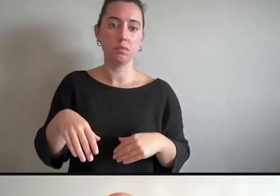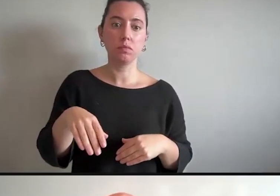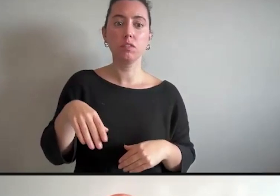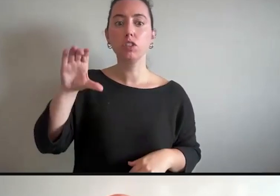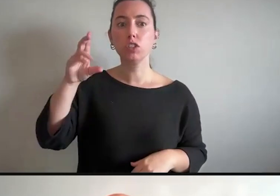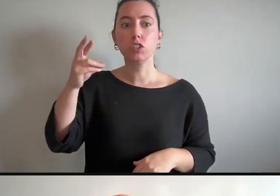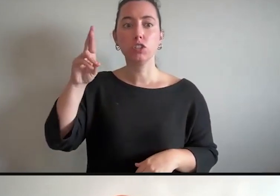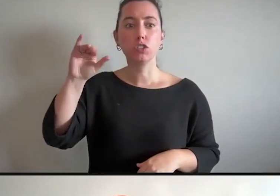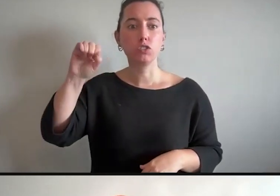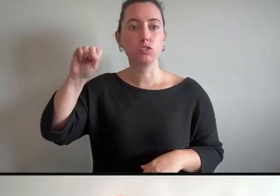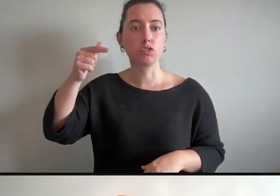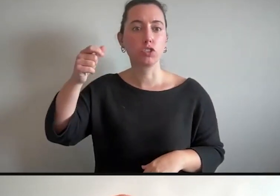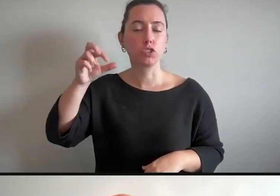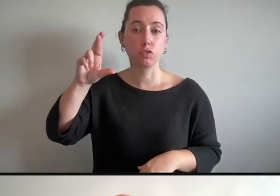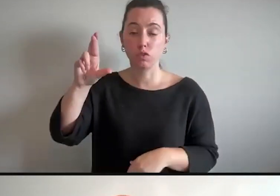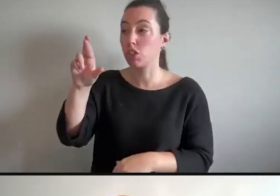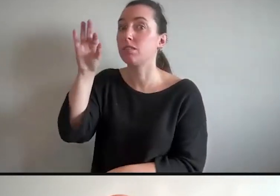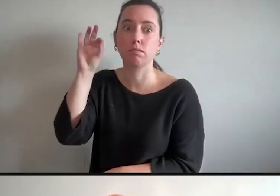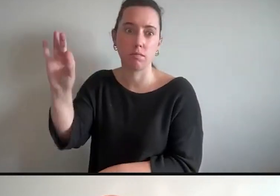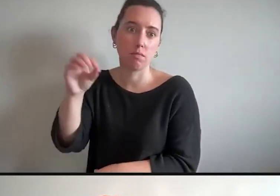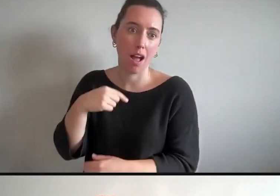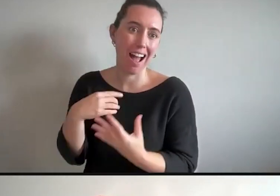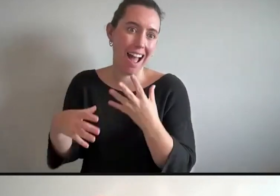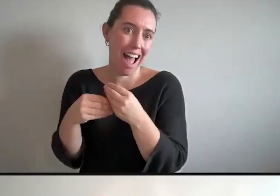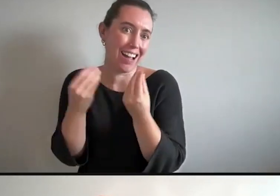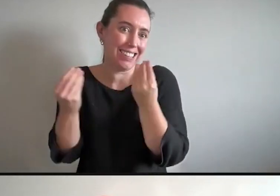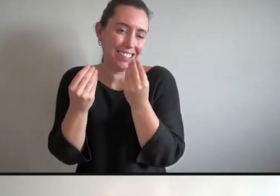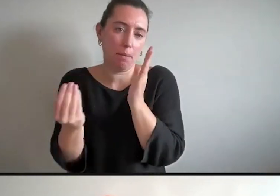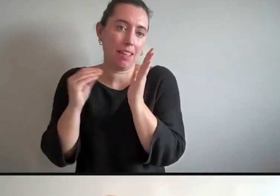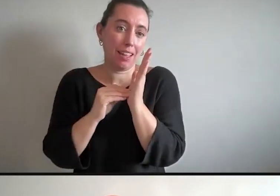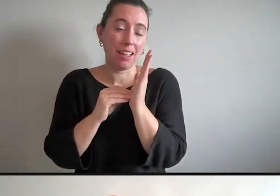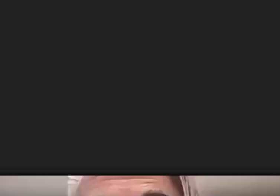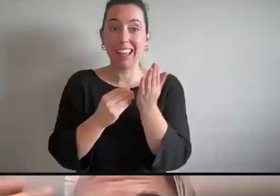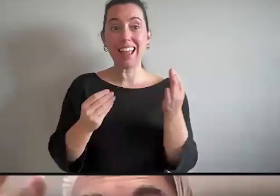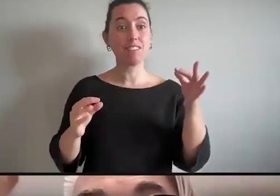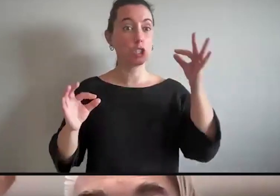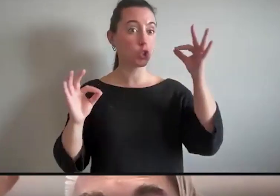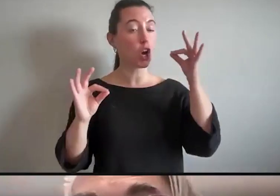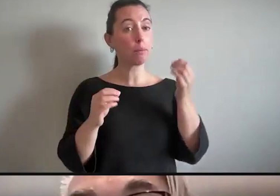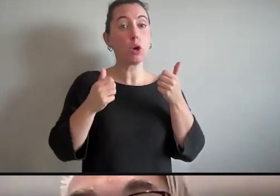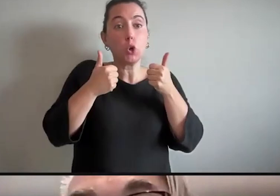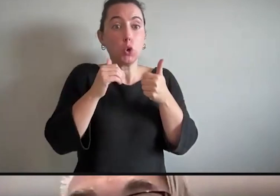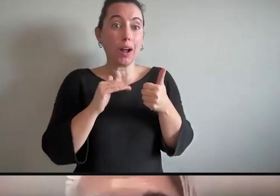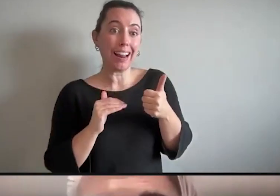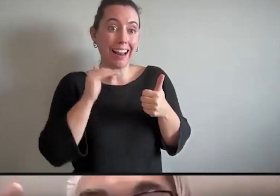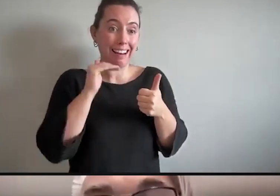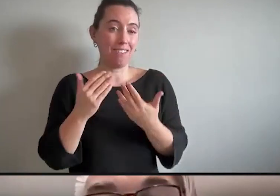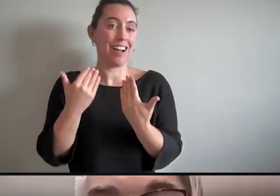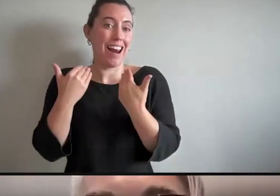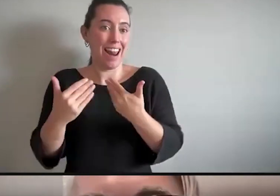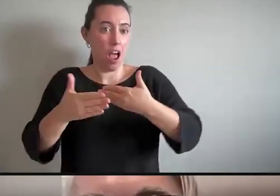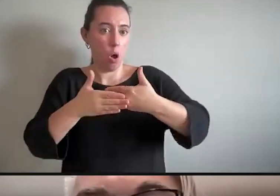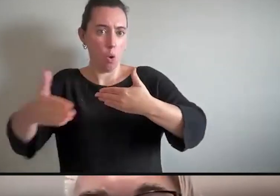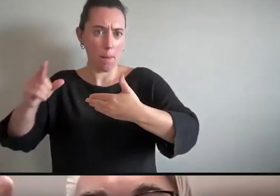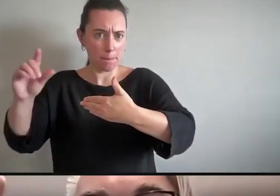really interesting thing, because even if we make good enough documents now, there's still the backlog of all the documents that have ever been